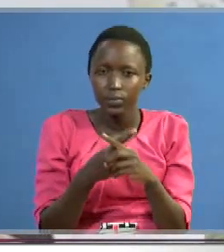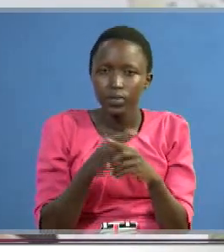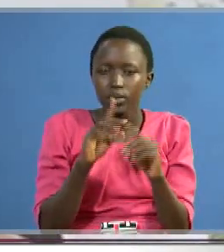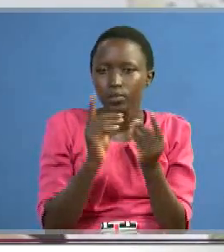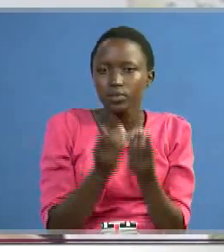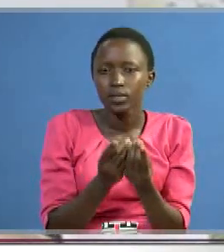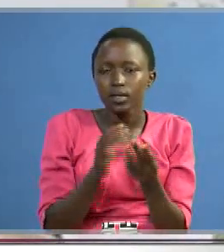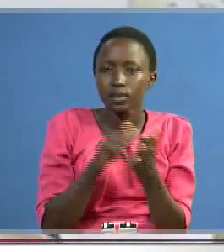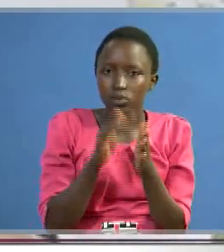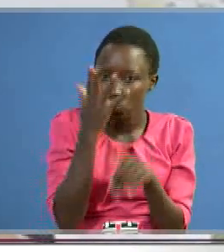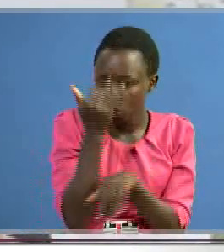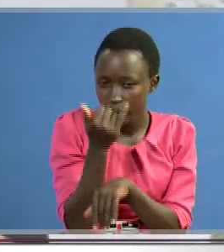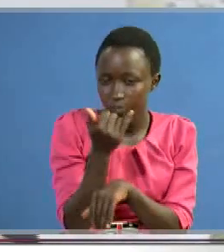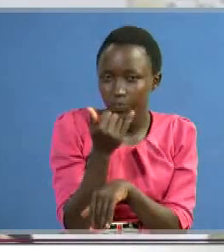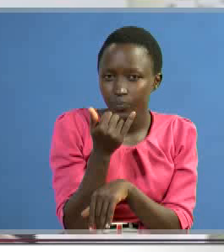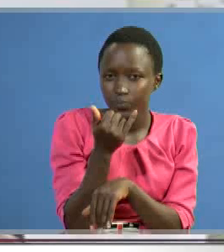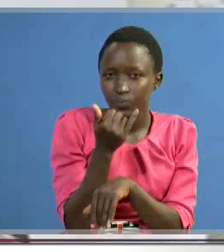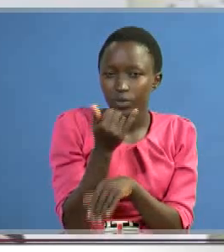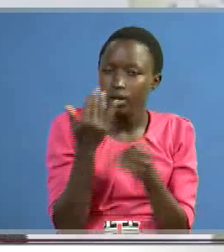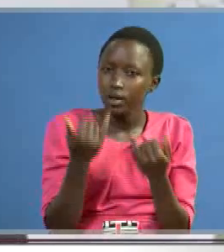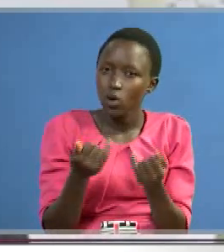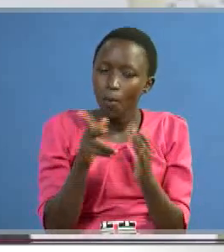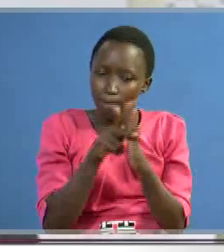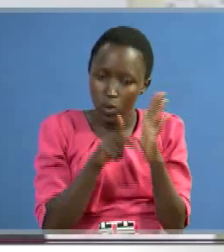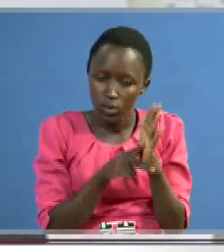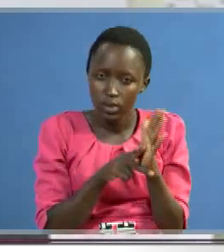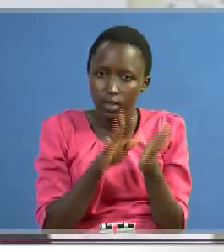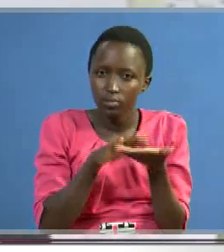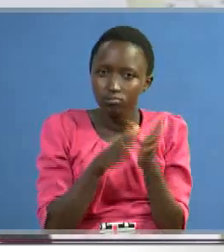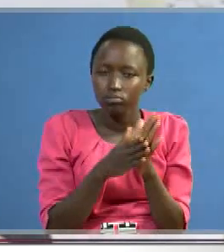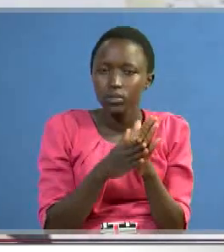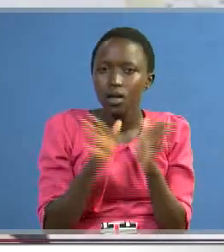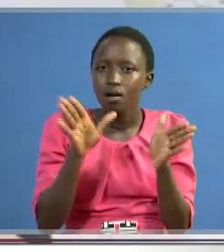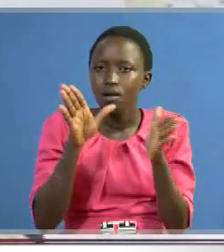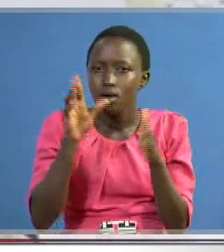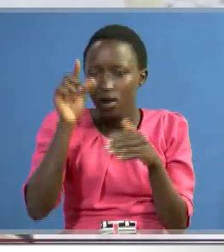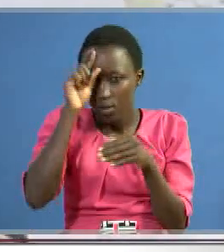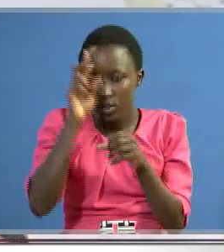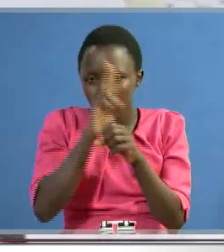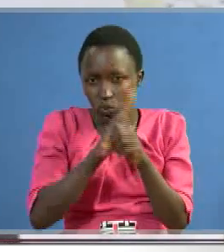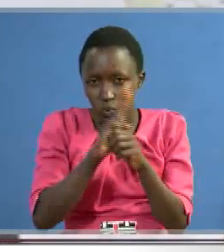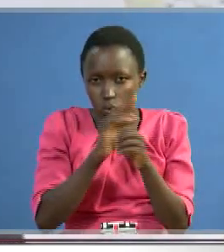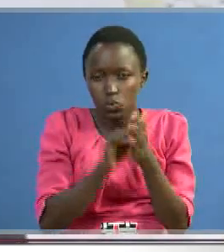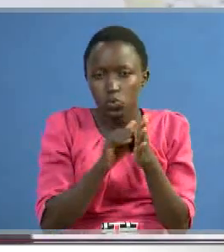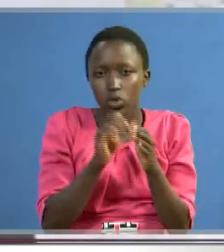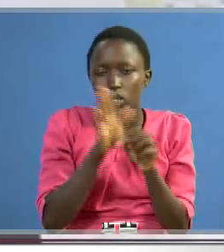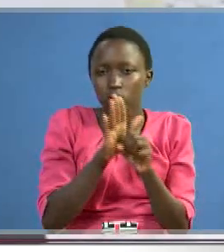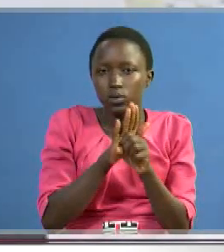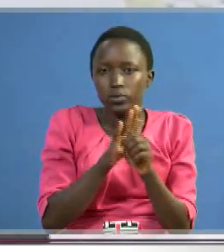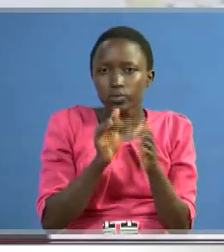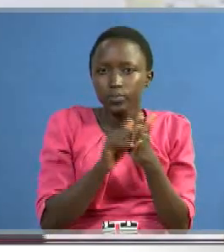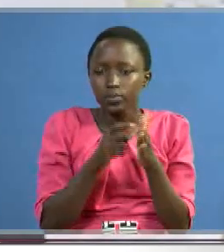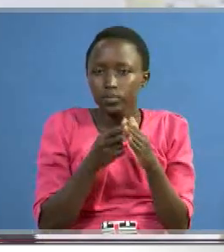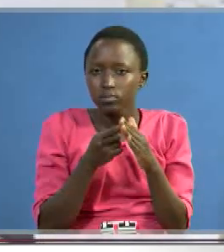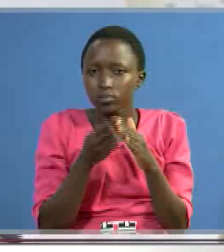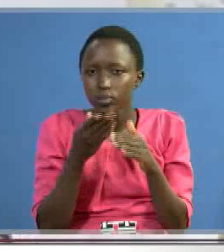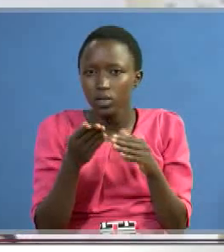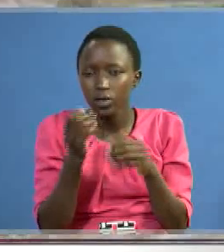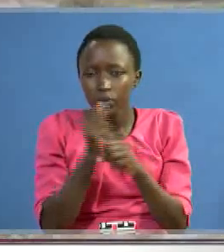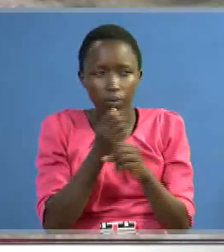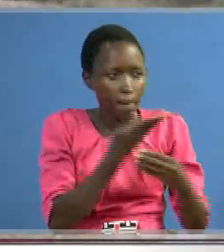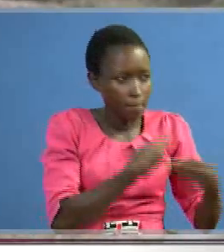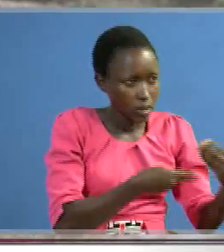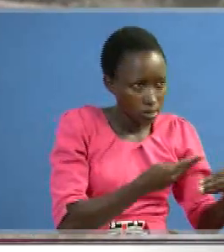that is why it is not a policy of government to use most agents approach in doing